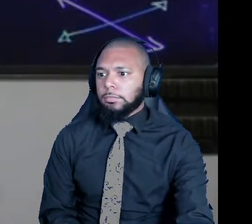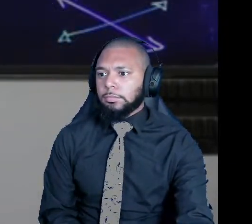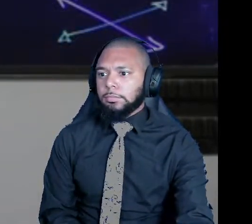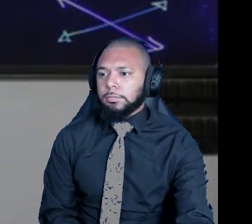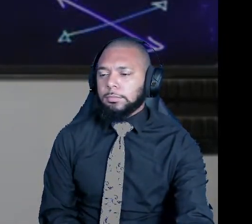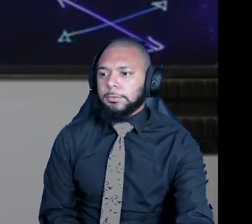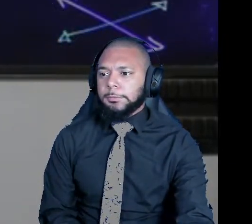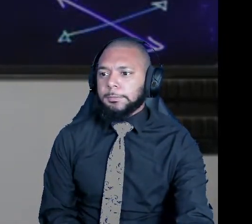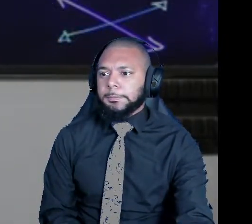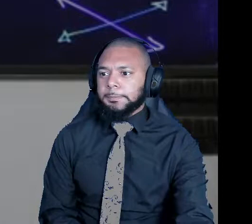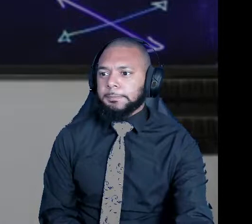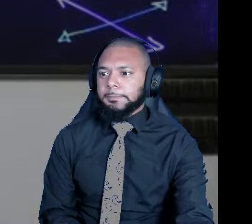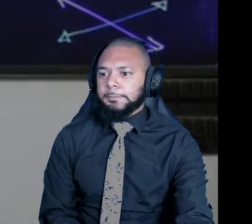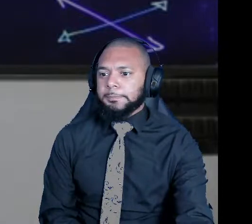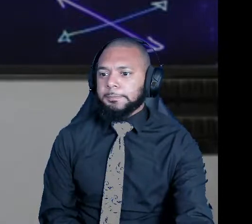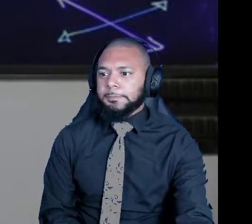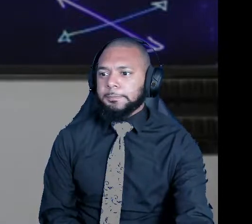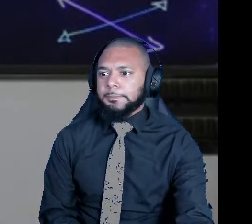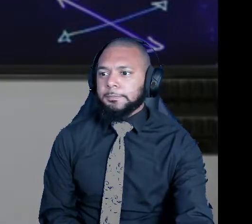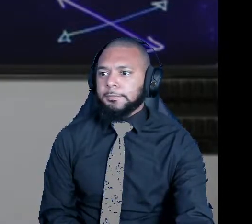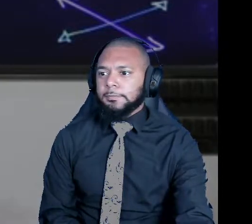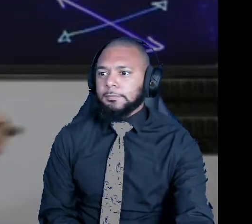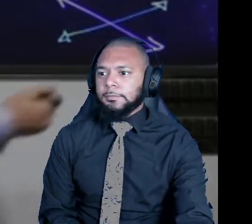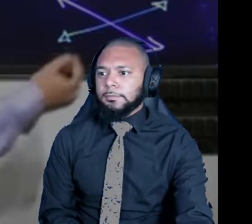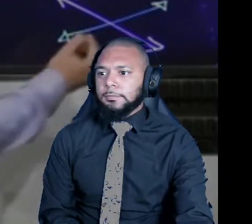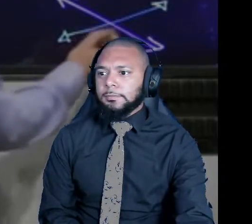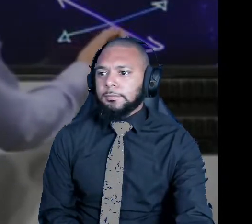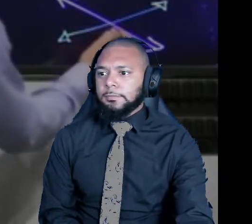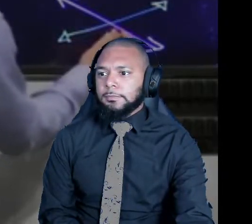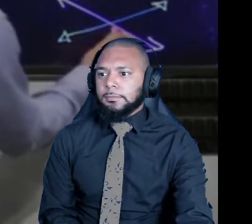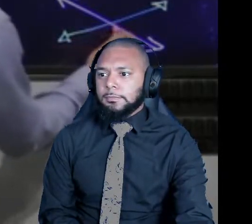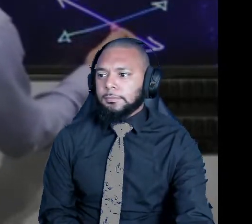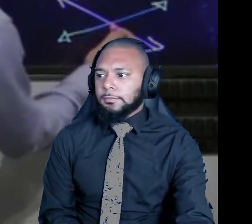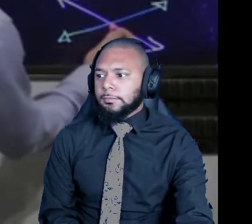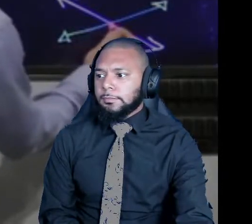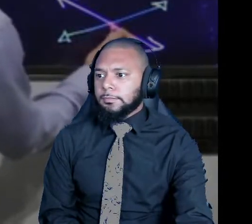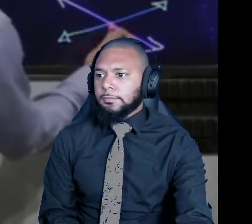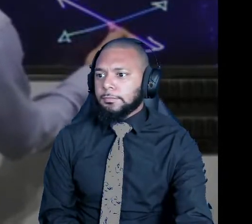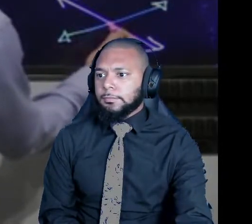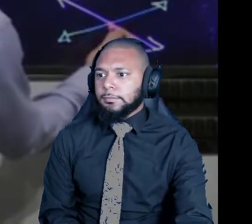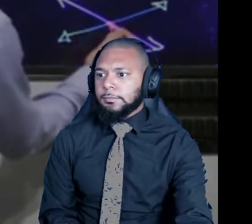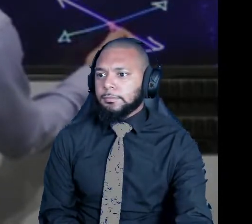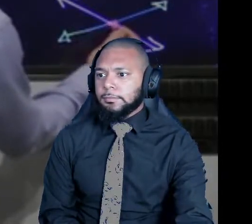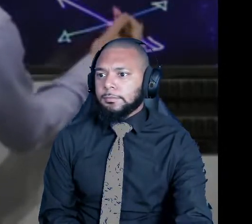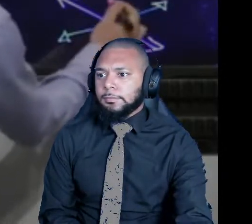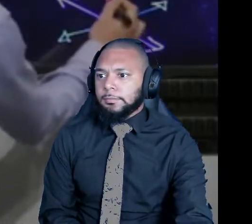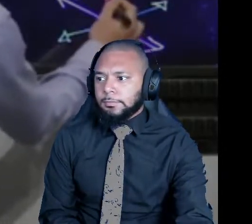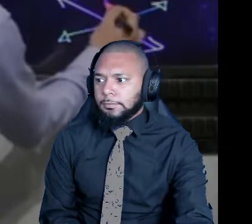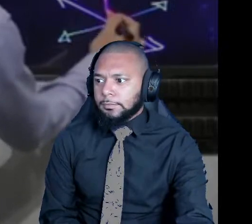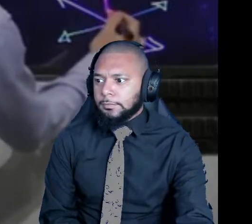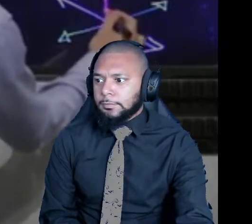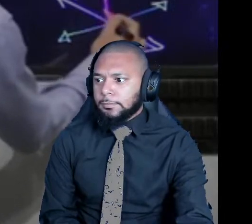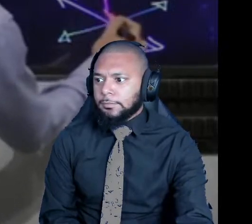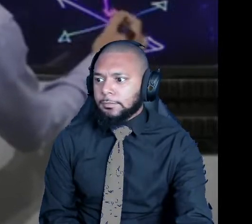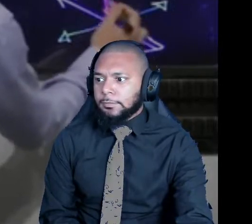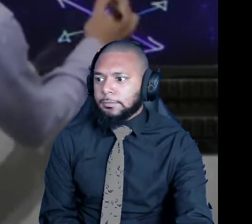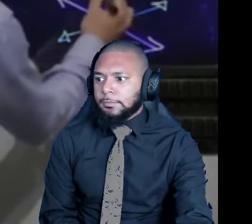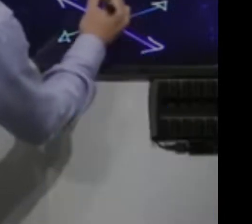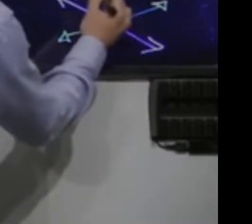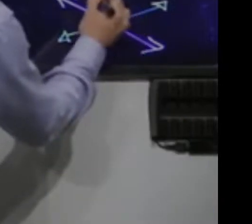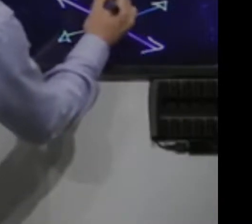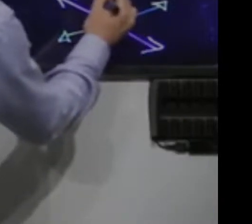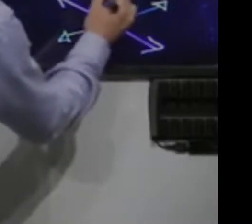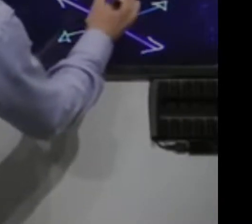So in this particular example that I just drew, the solution is this point right here.